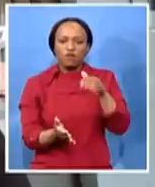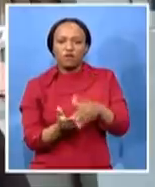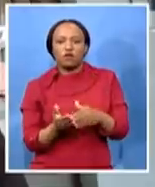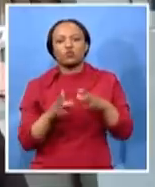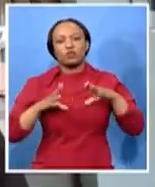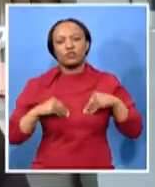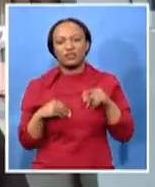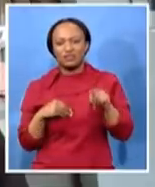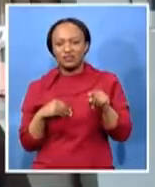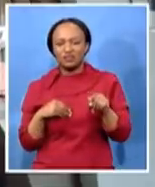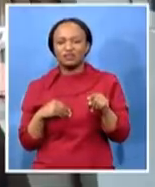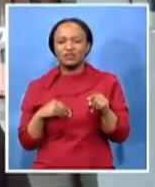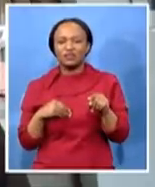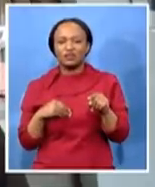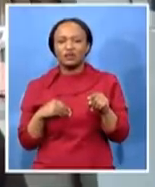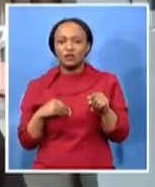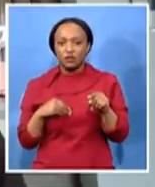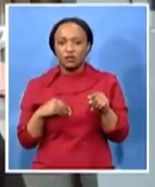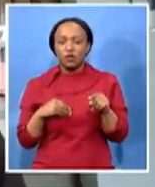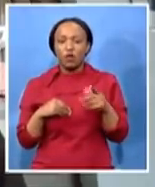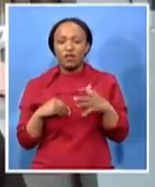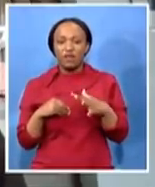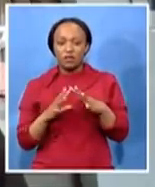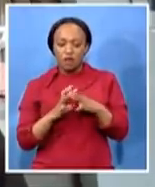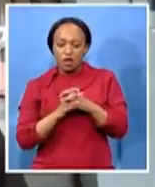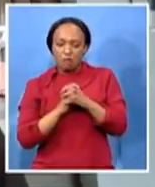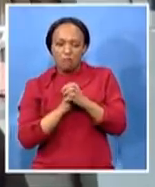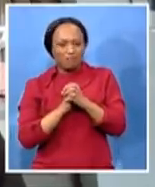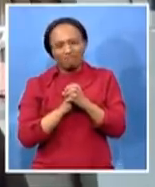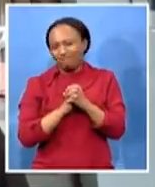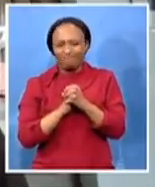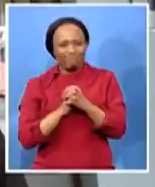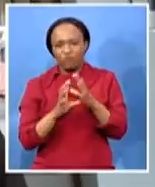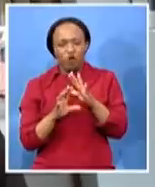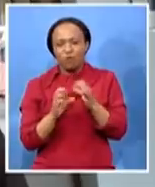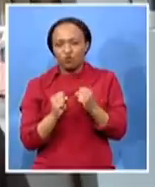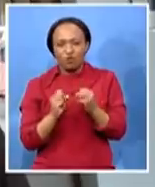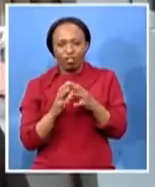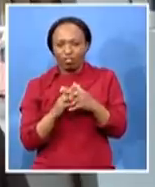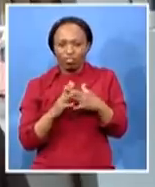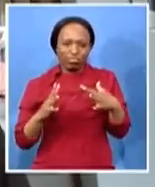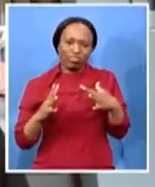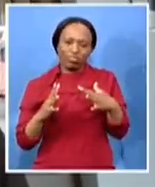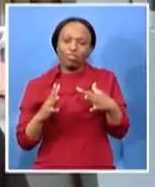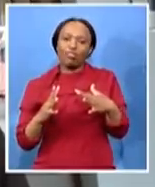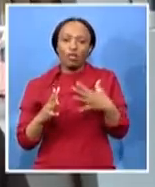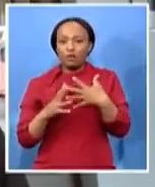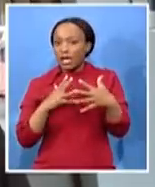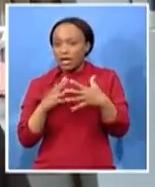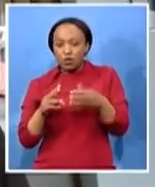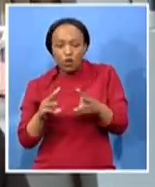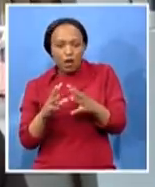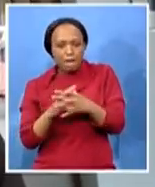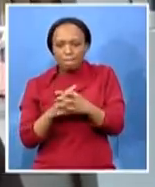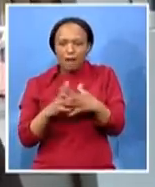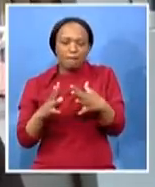held them together is no longer strong. If they have to part ways in any form possible, so be it. And they are likely to do that. It's